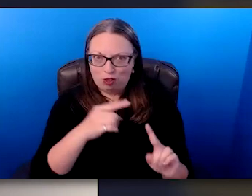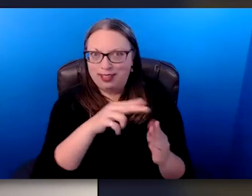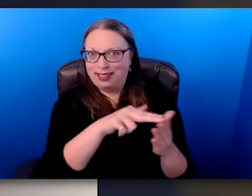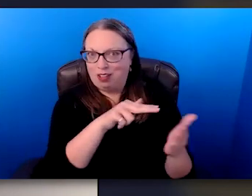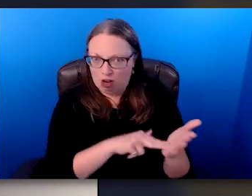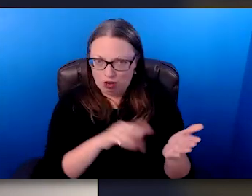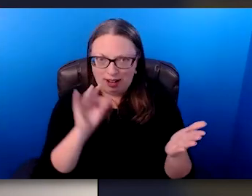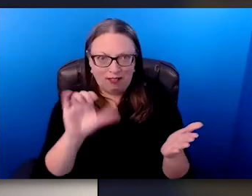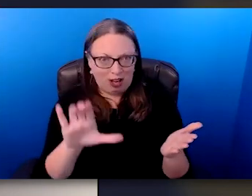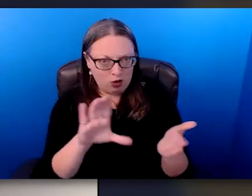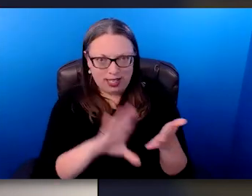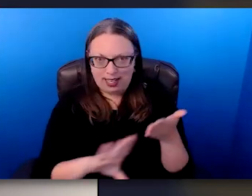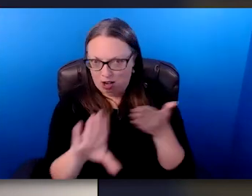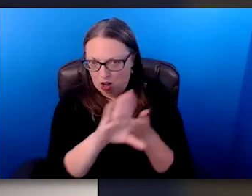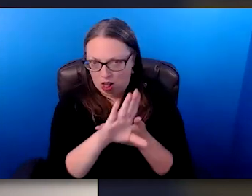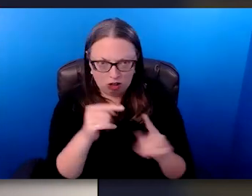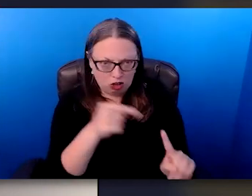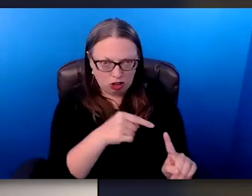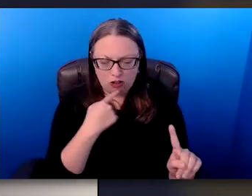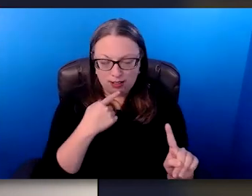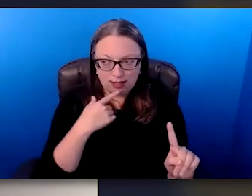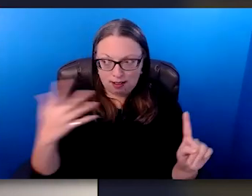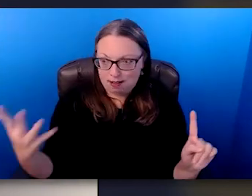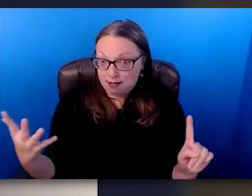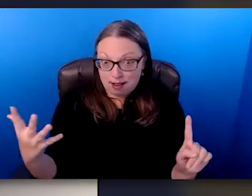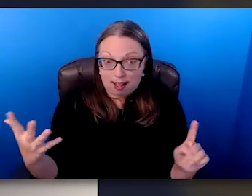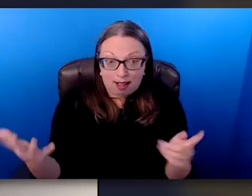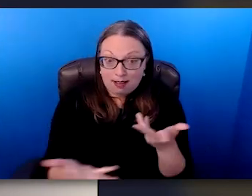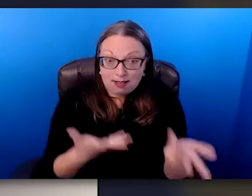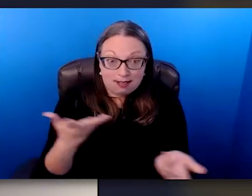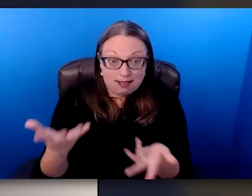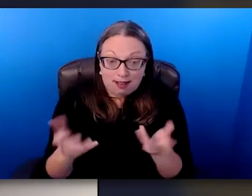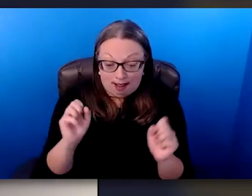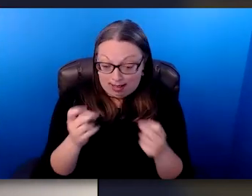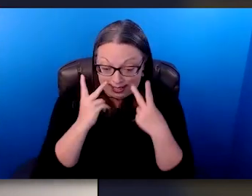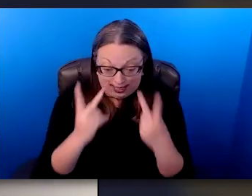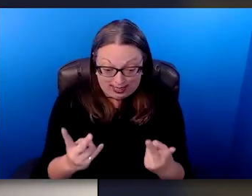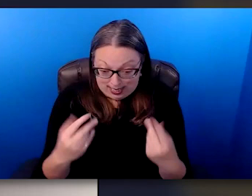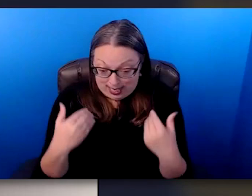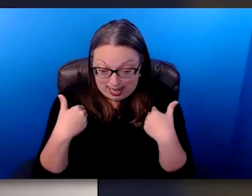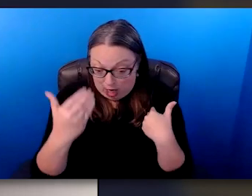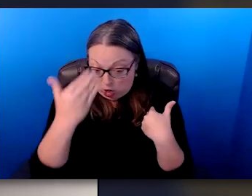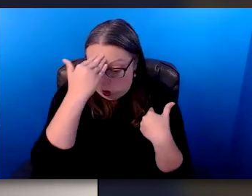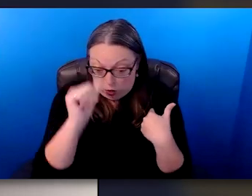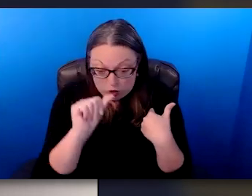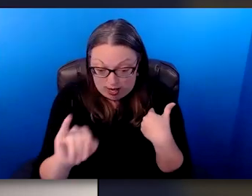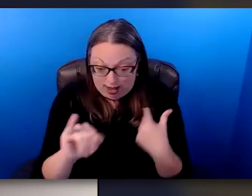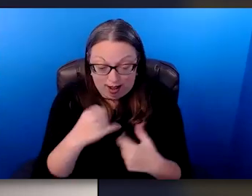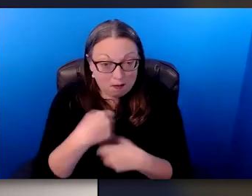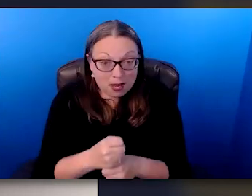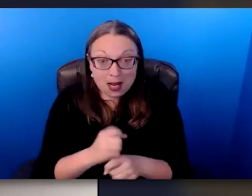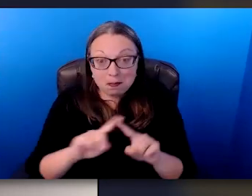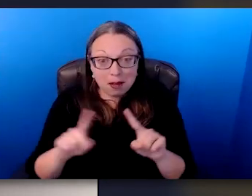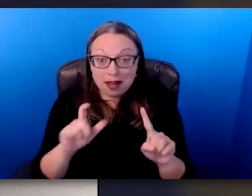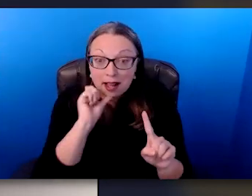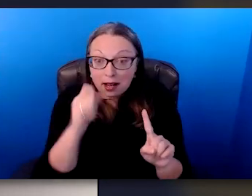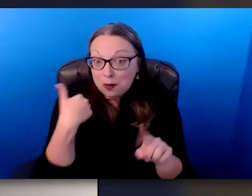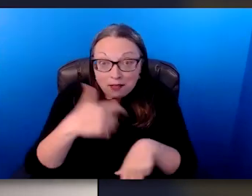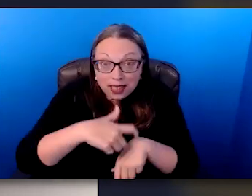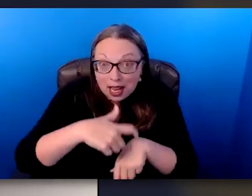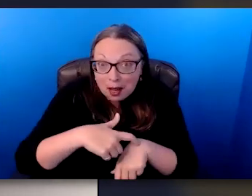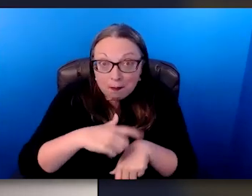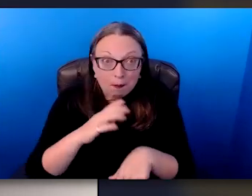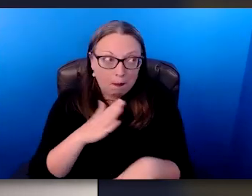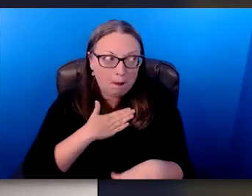she was saying, I just have to I can see that these are AI generated, but I don't have time, or I'm not paid. My contract